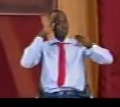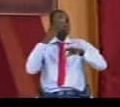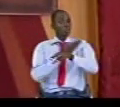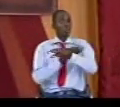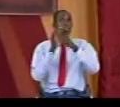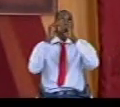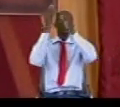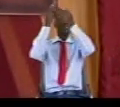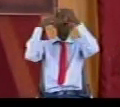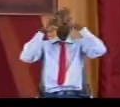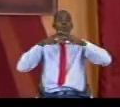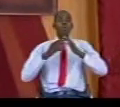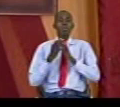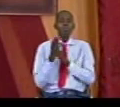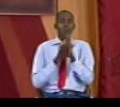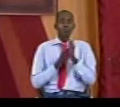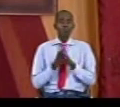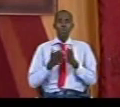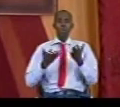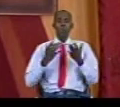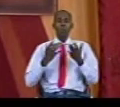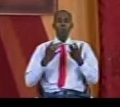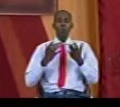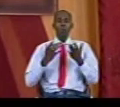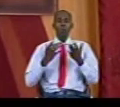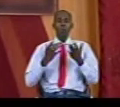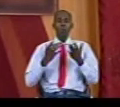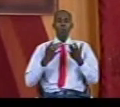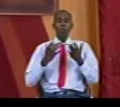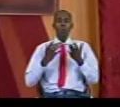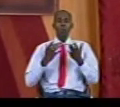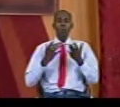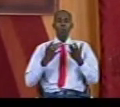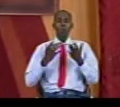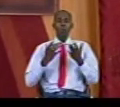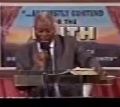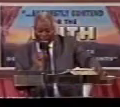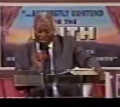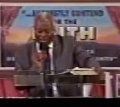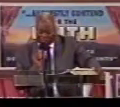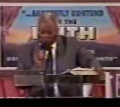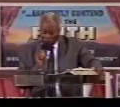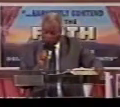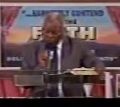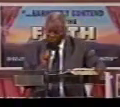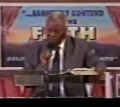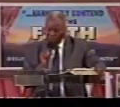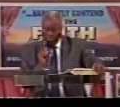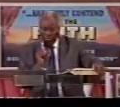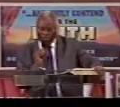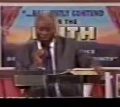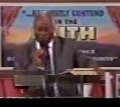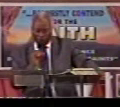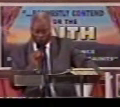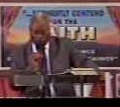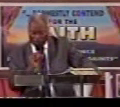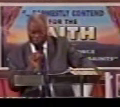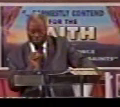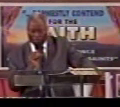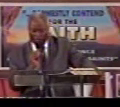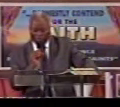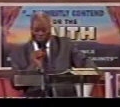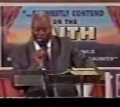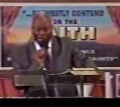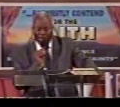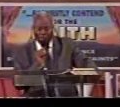of God that will be in heaven, that will be in heaven forever. And the true sons of God and the true daughters